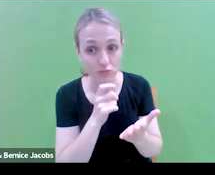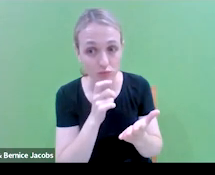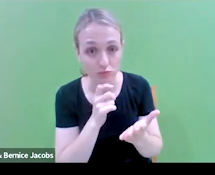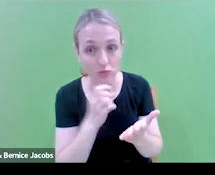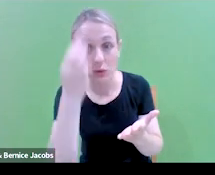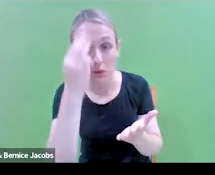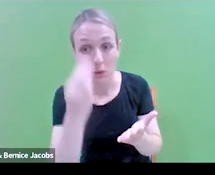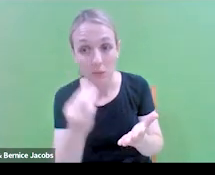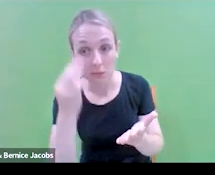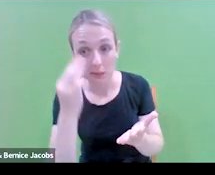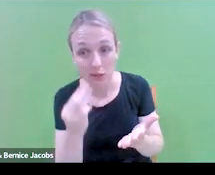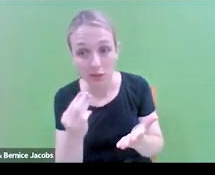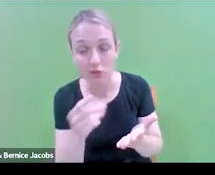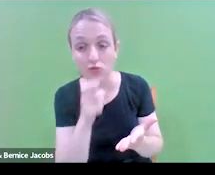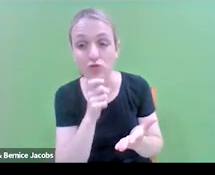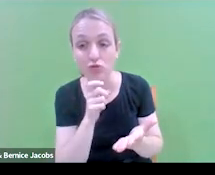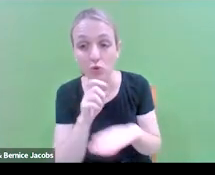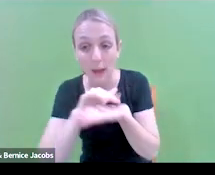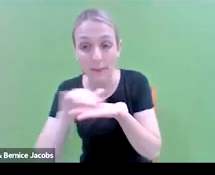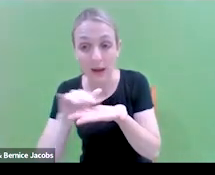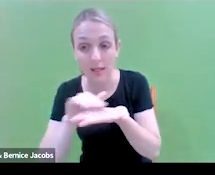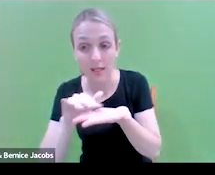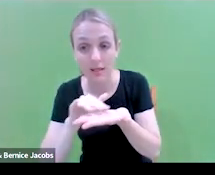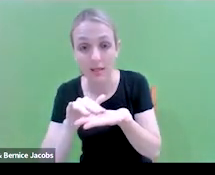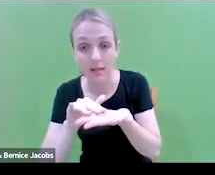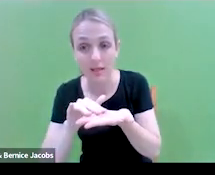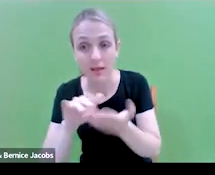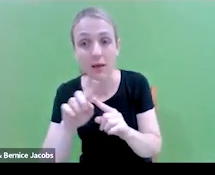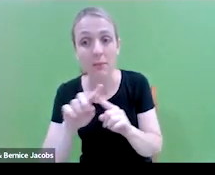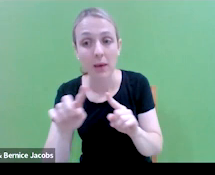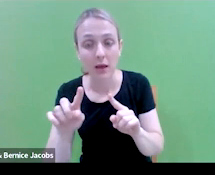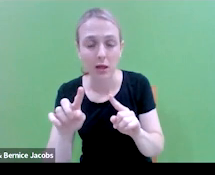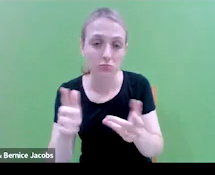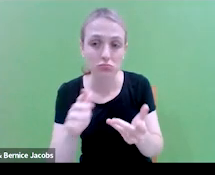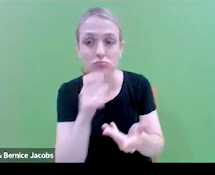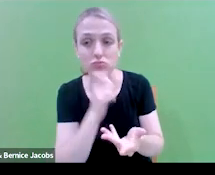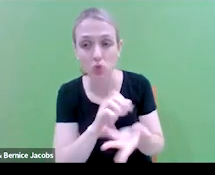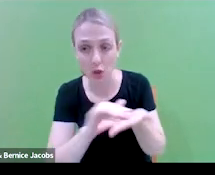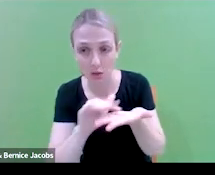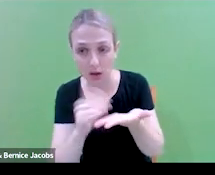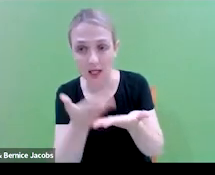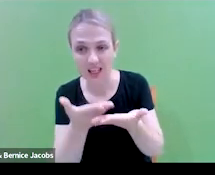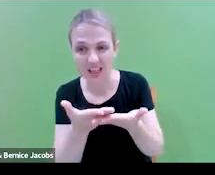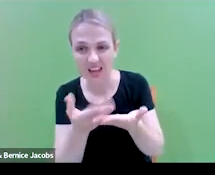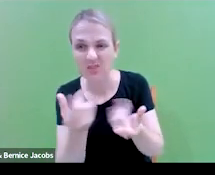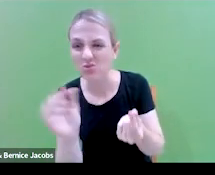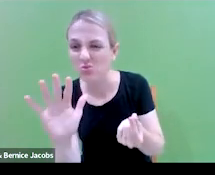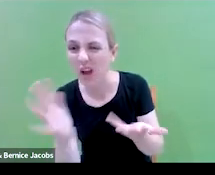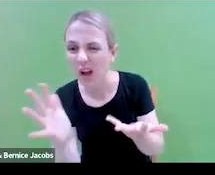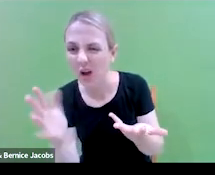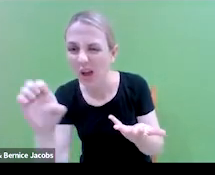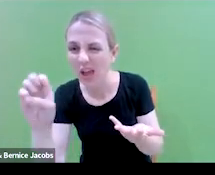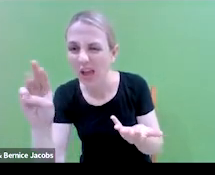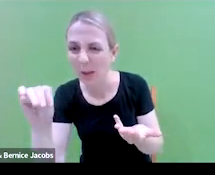they sometimes make use of Braille. So what's the difference with using the Braille and is it embossing? Would they